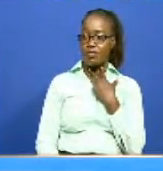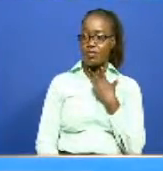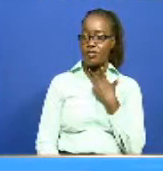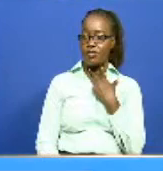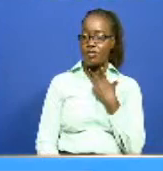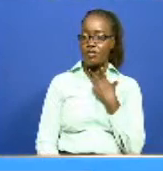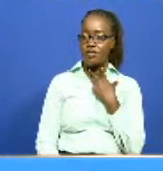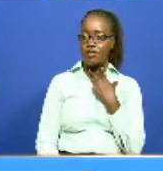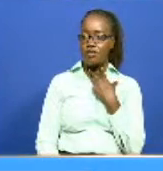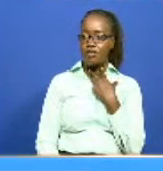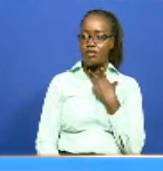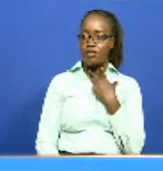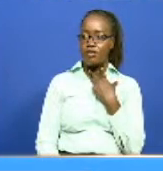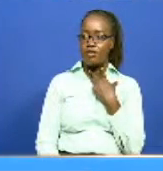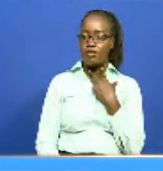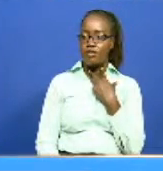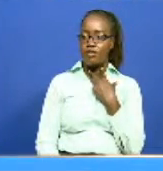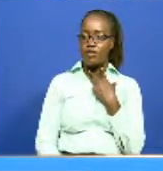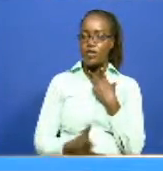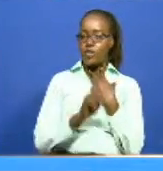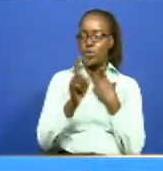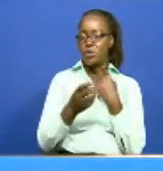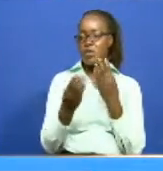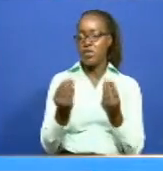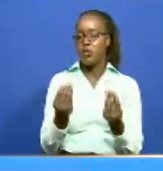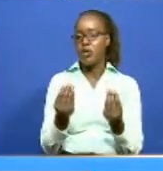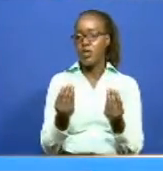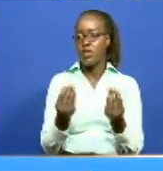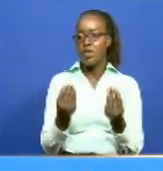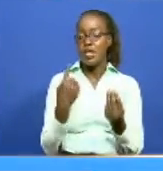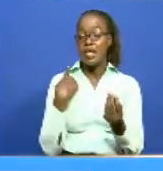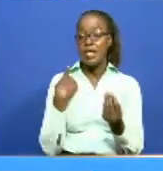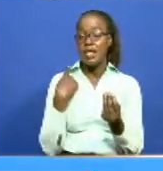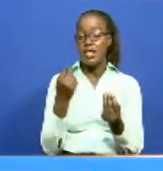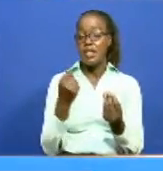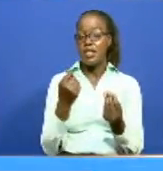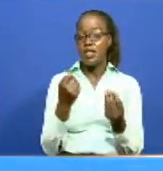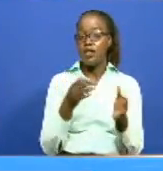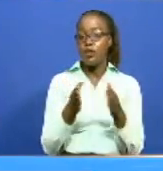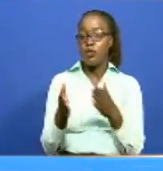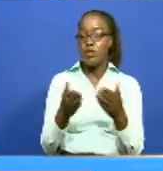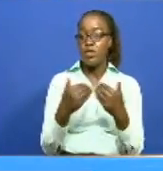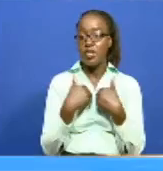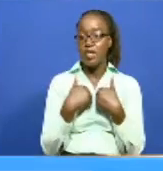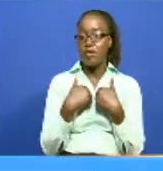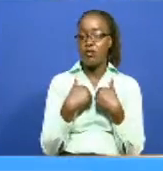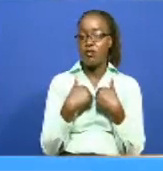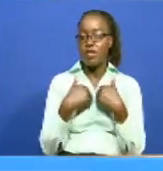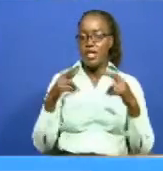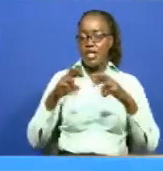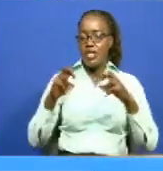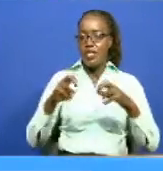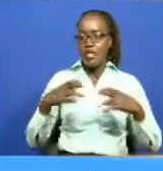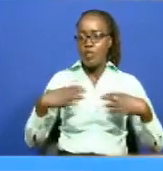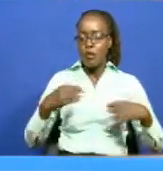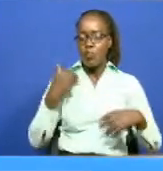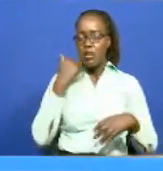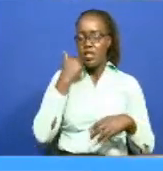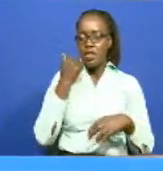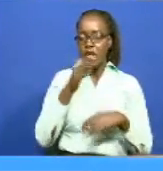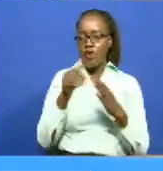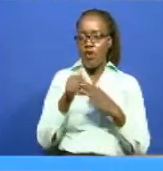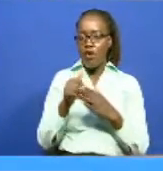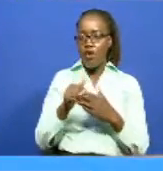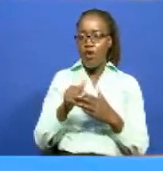Thank you very much. My question is very simple. Recently, I had the opportunity to check all the patients in my ward to do a test